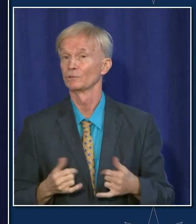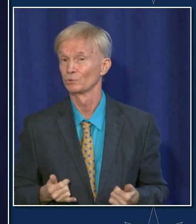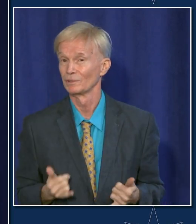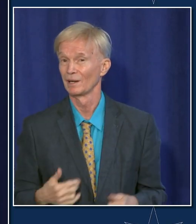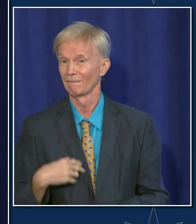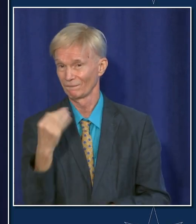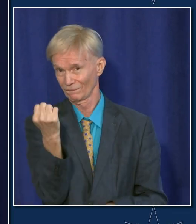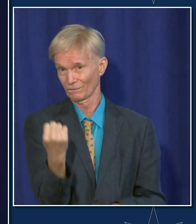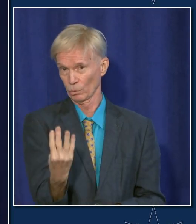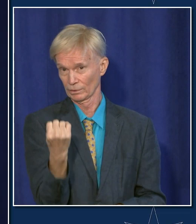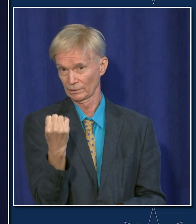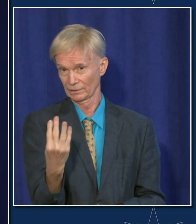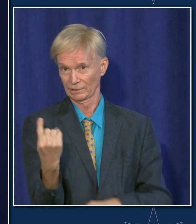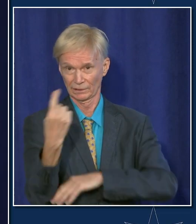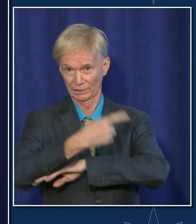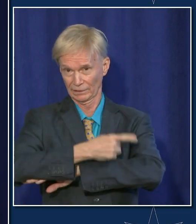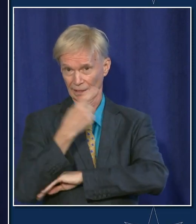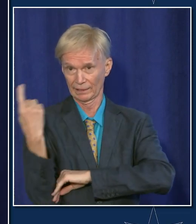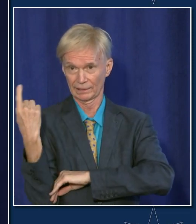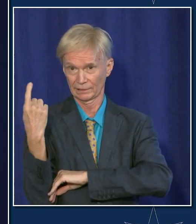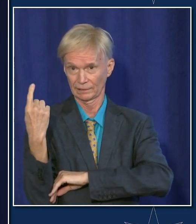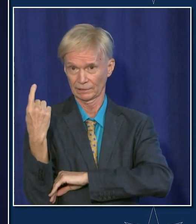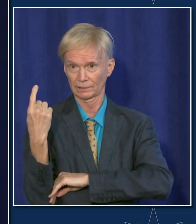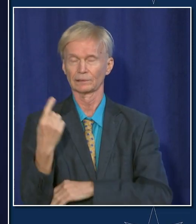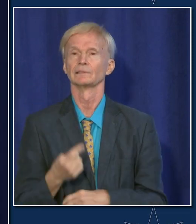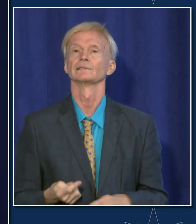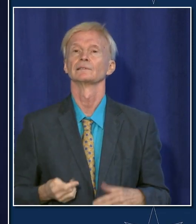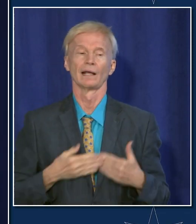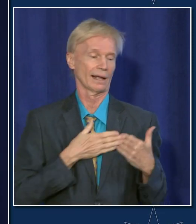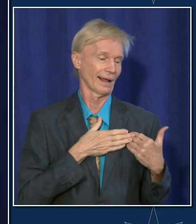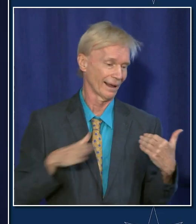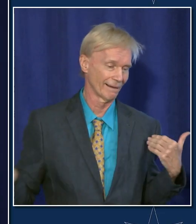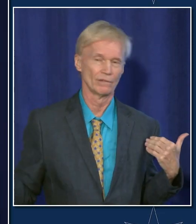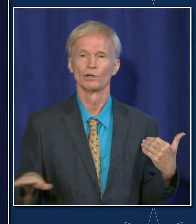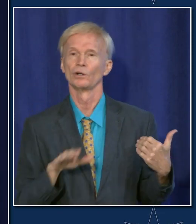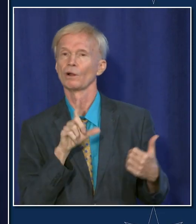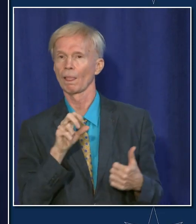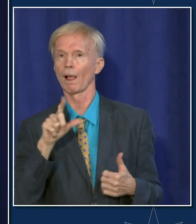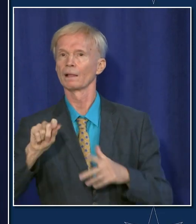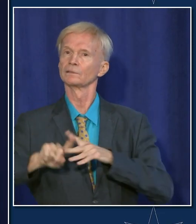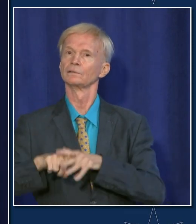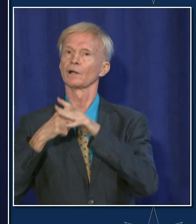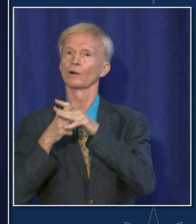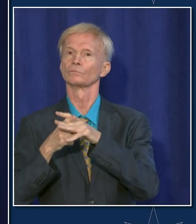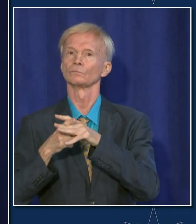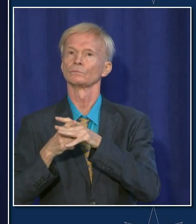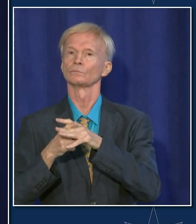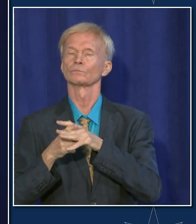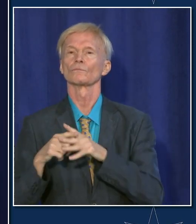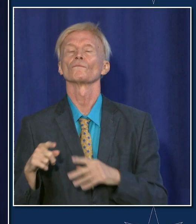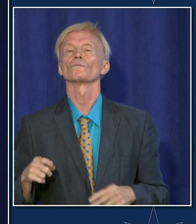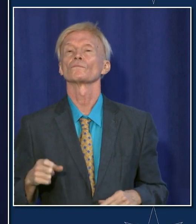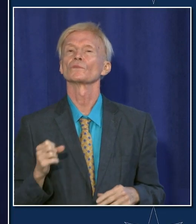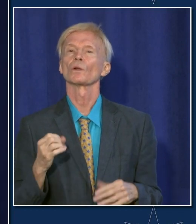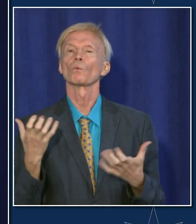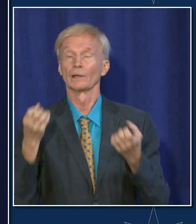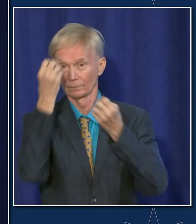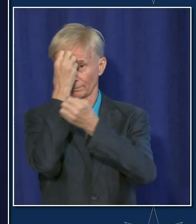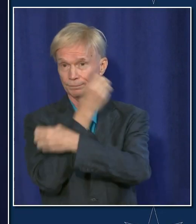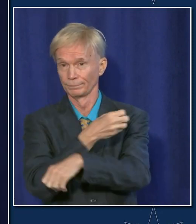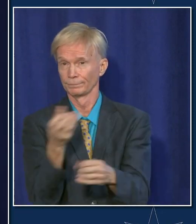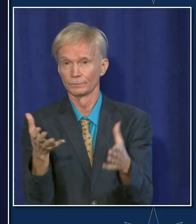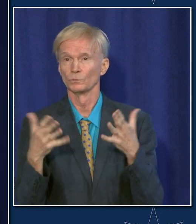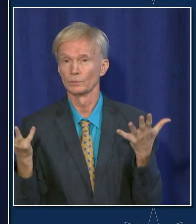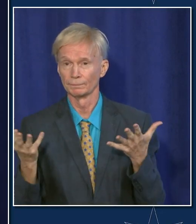14 days post the beginning of LALApalooza. And so in this setting, we wanted to share what we have seen. The